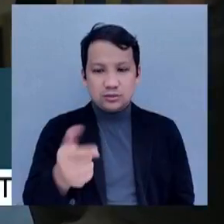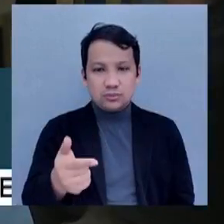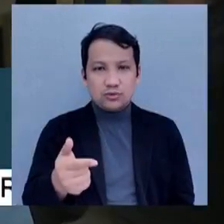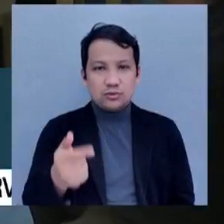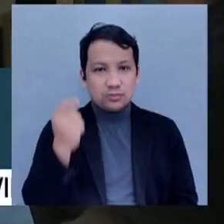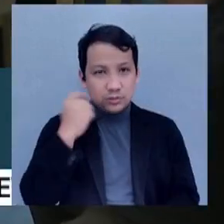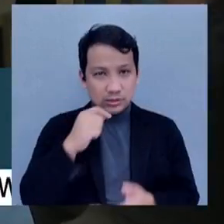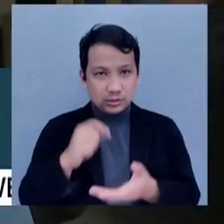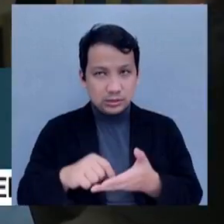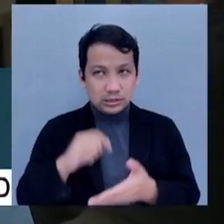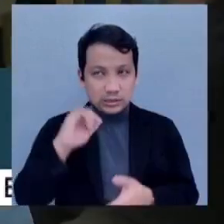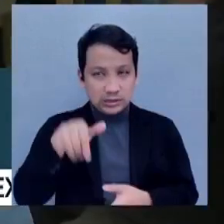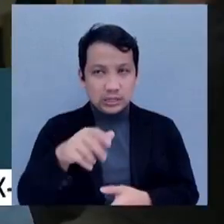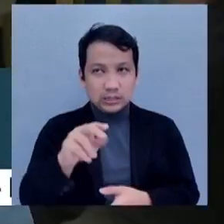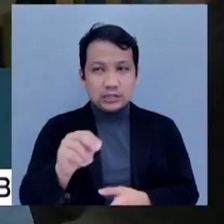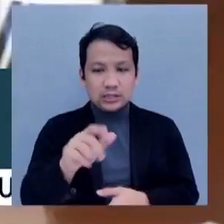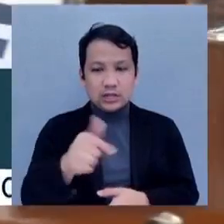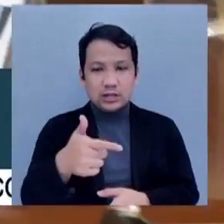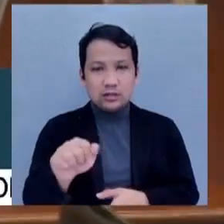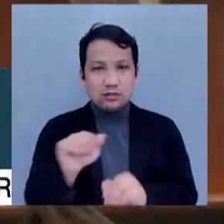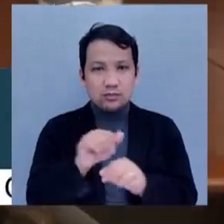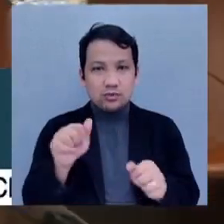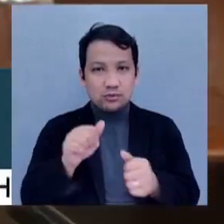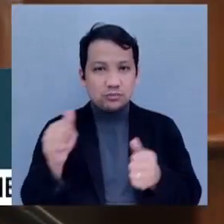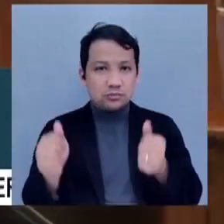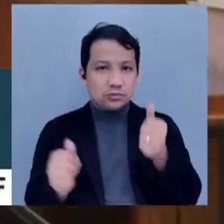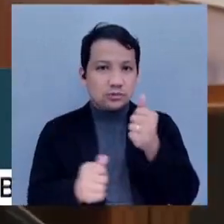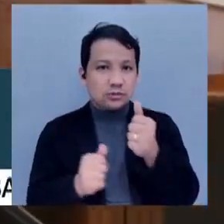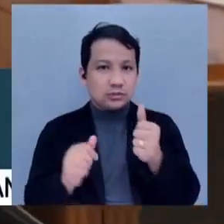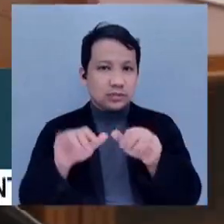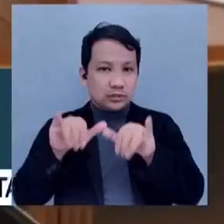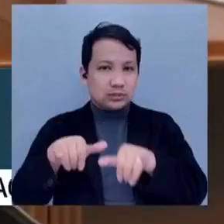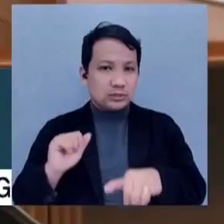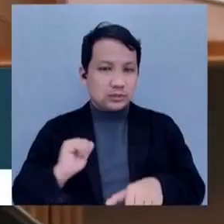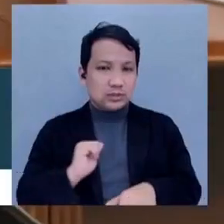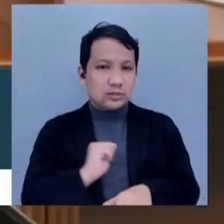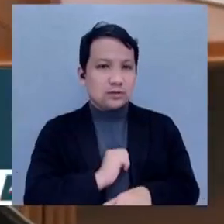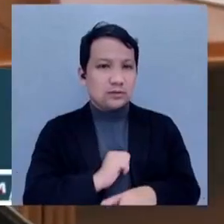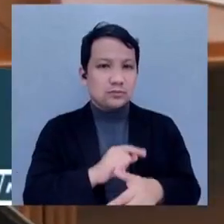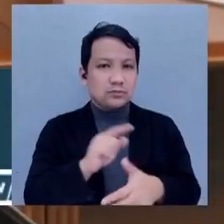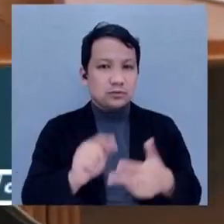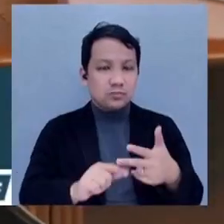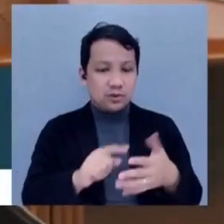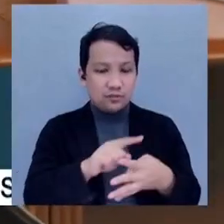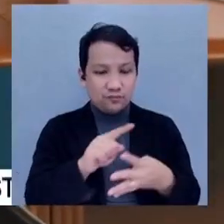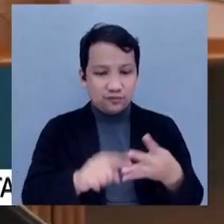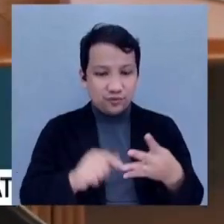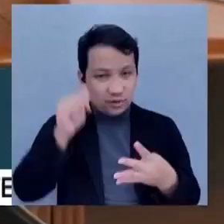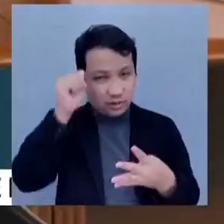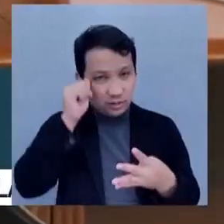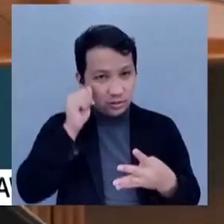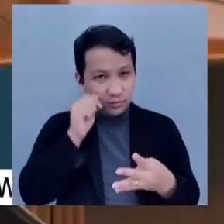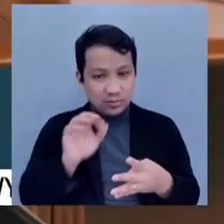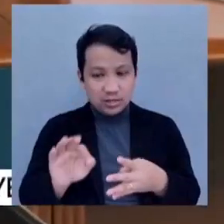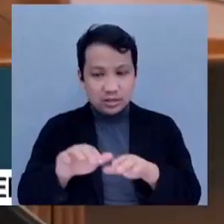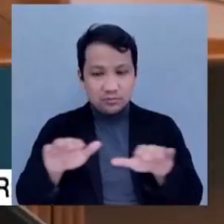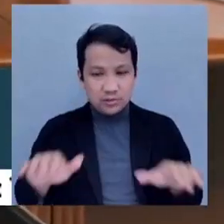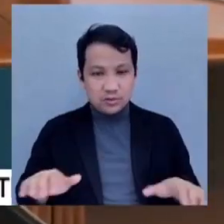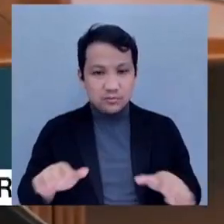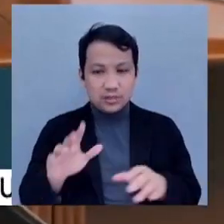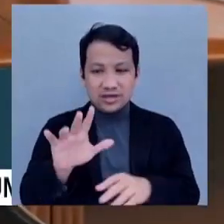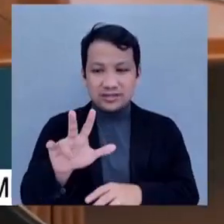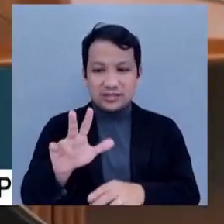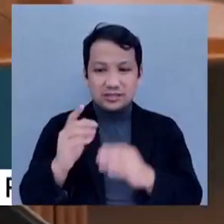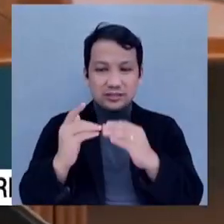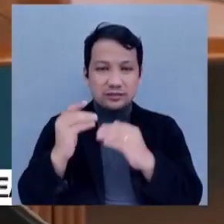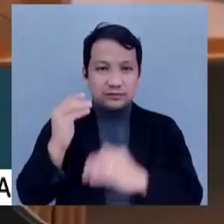are all under Senate detention order. Meanwhile, 4 adults and 9 children, including the 3 minors that SBSI leaders